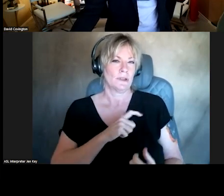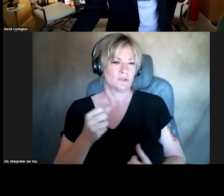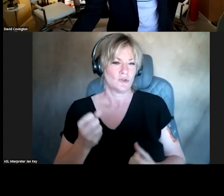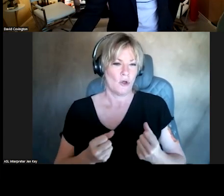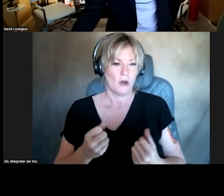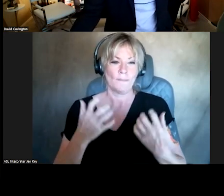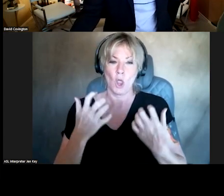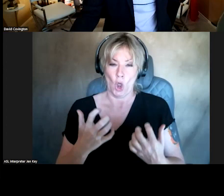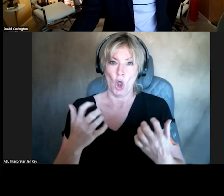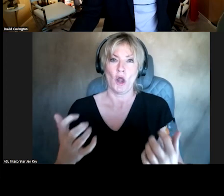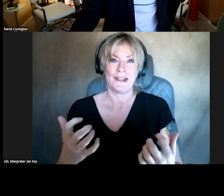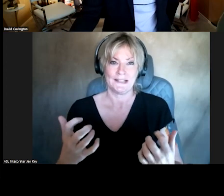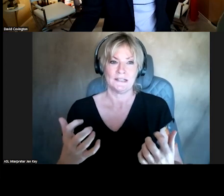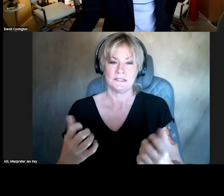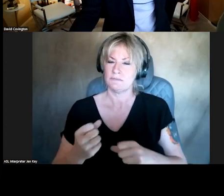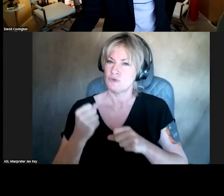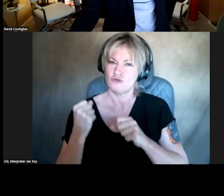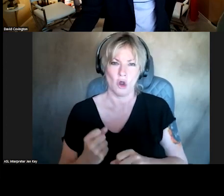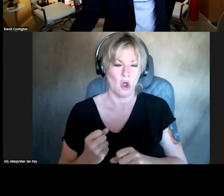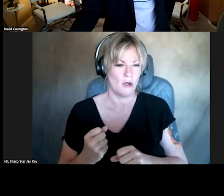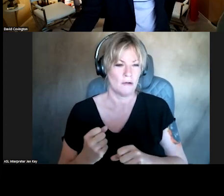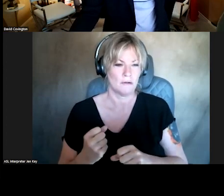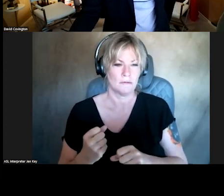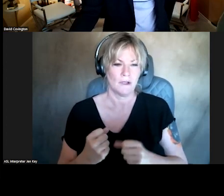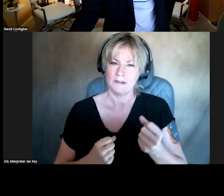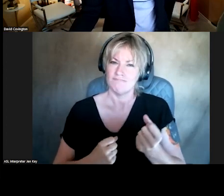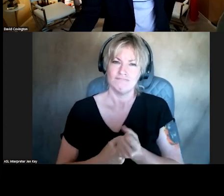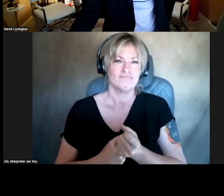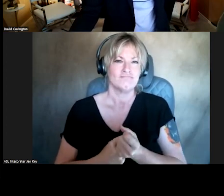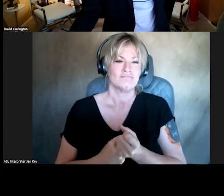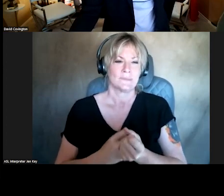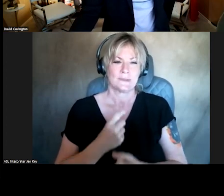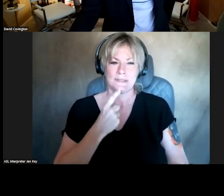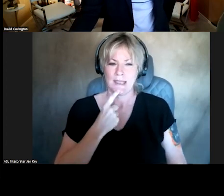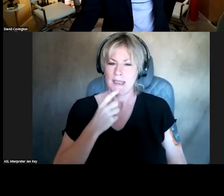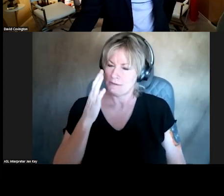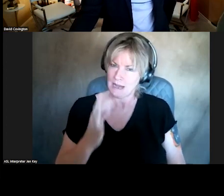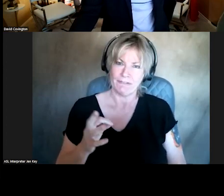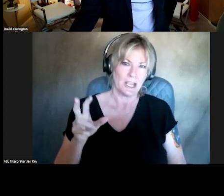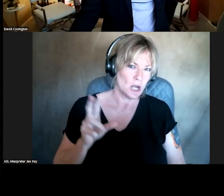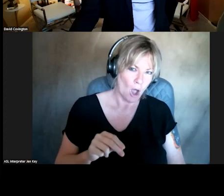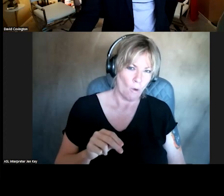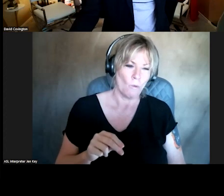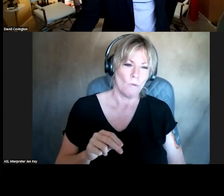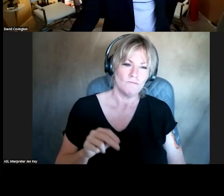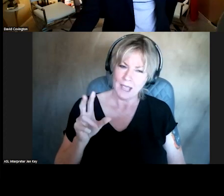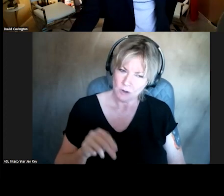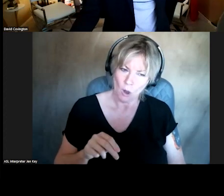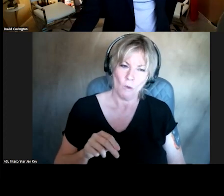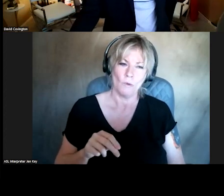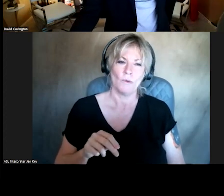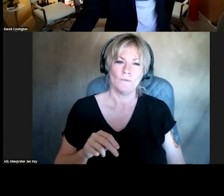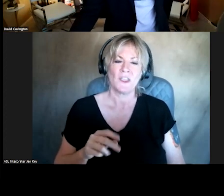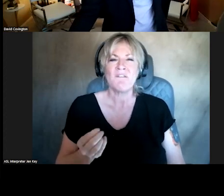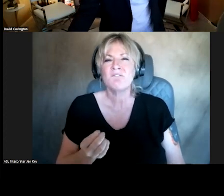the crisis jammers, were solidly in the place of definitely no or no, with a very